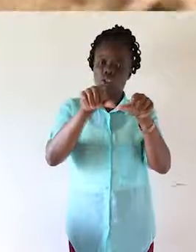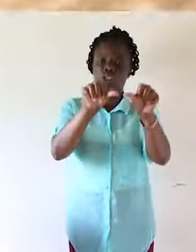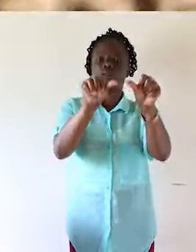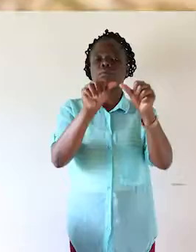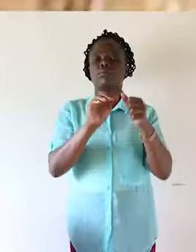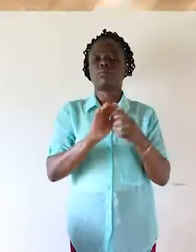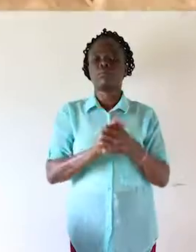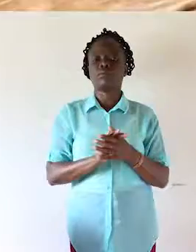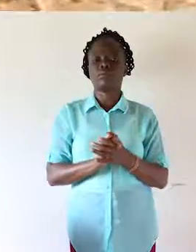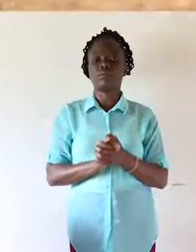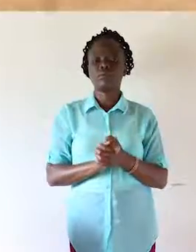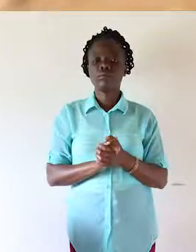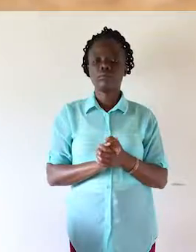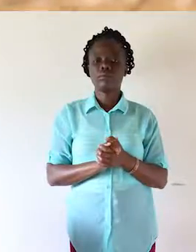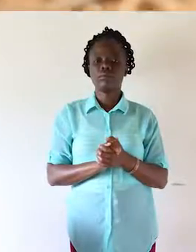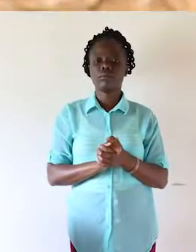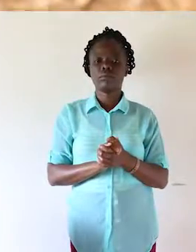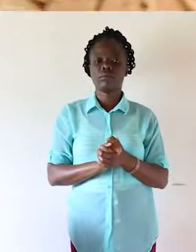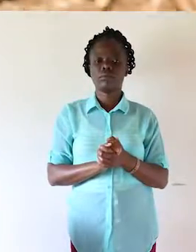continue.